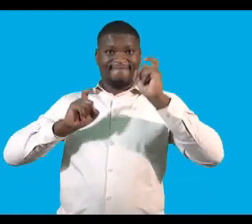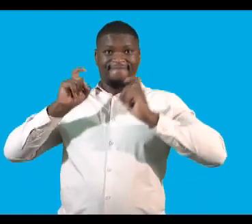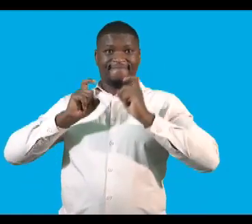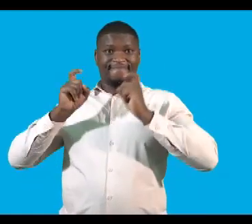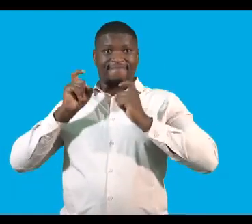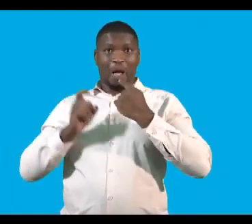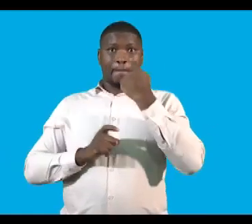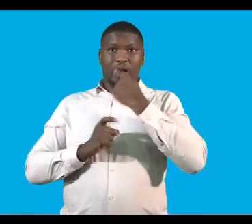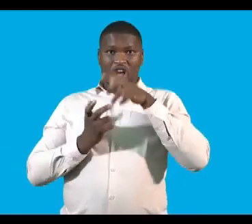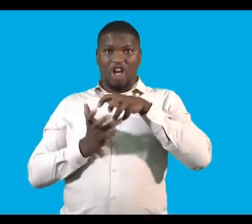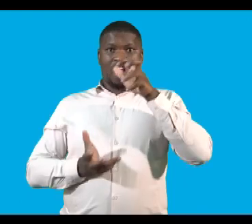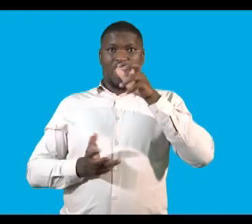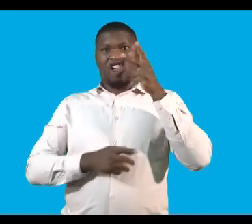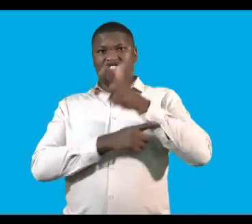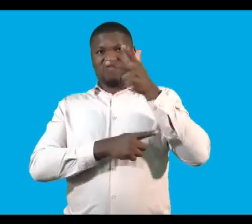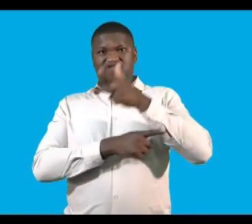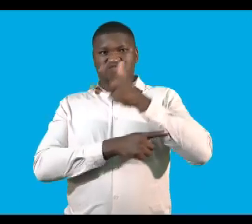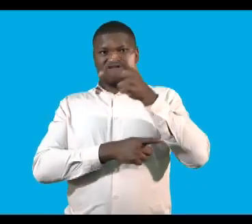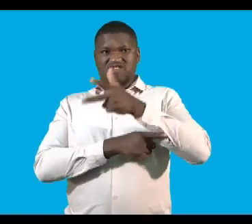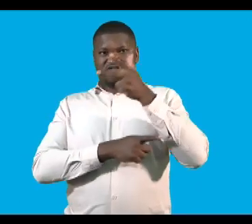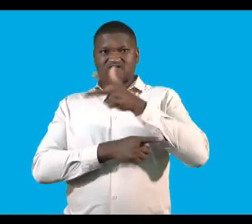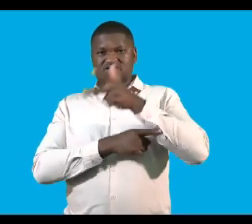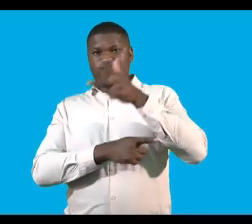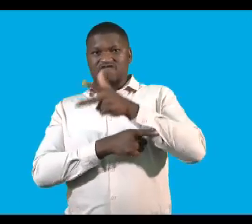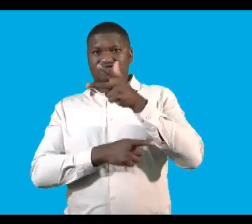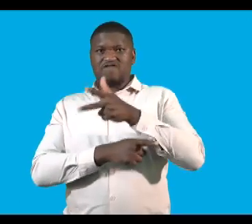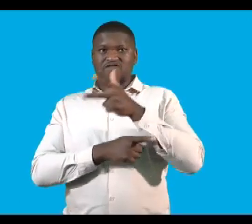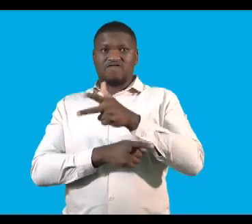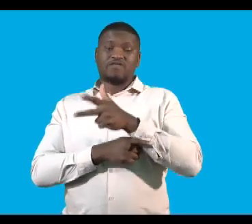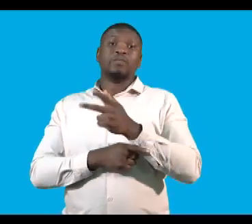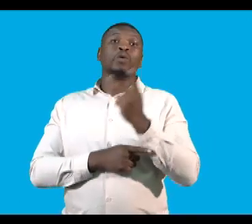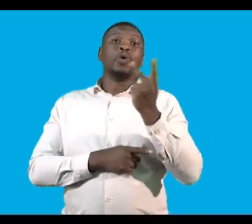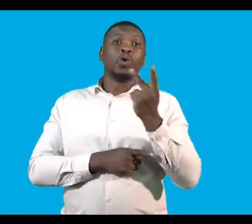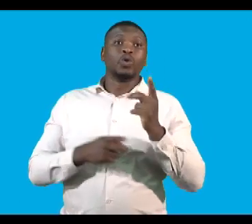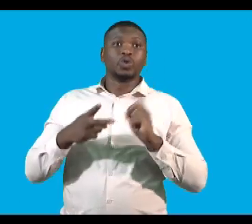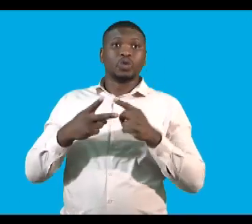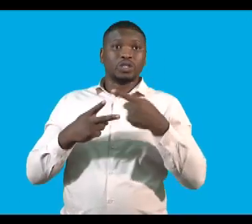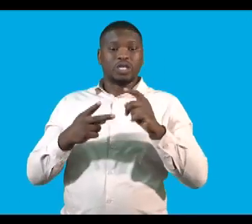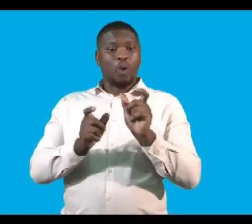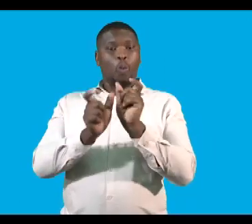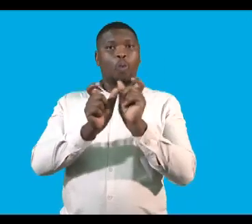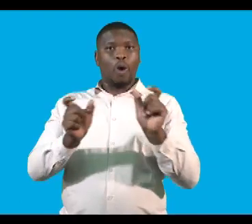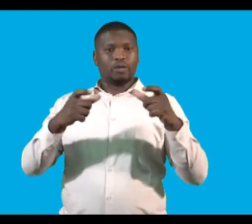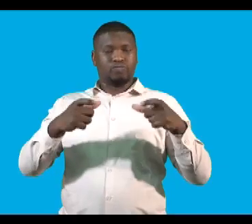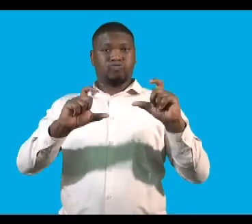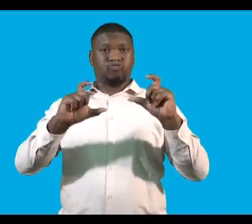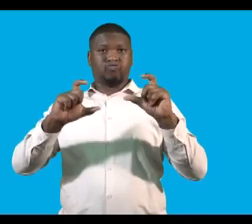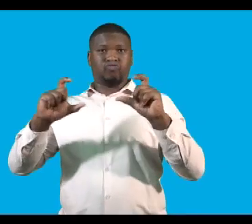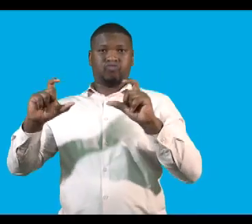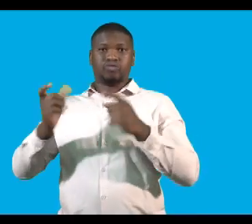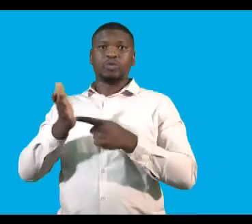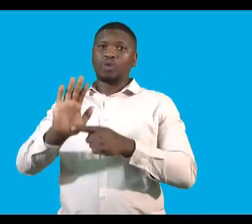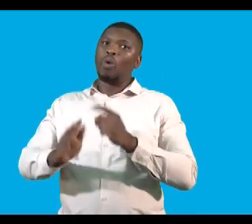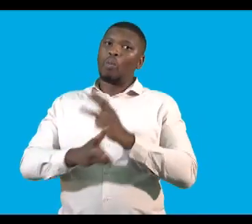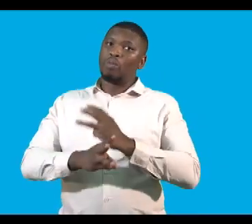mouth is wide open. There are some lines there to show the sounds coming out, and of course the bold words.